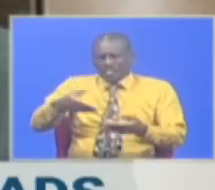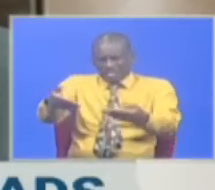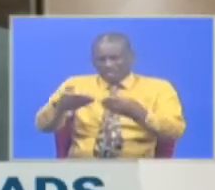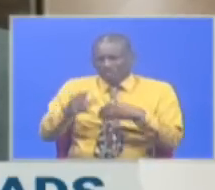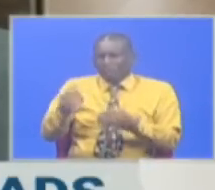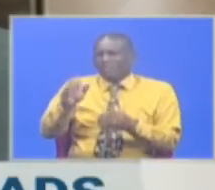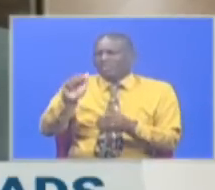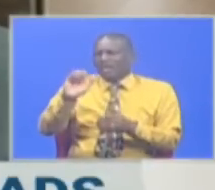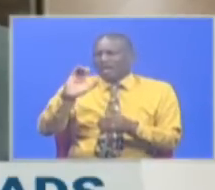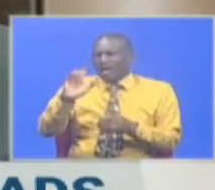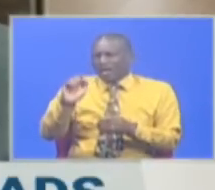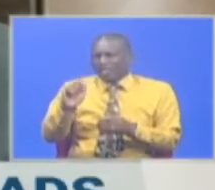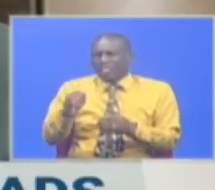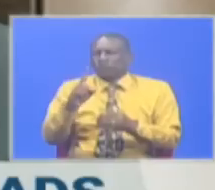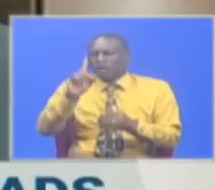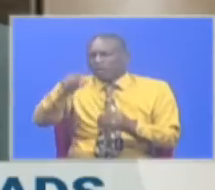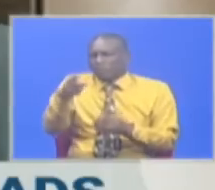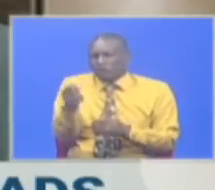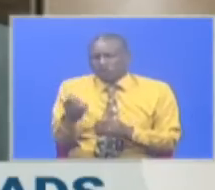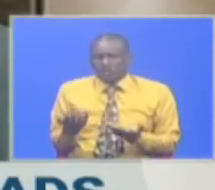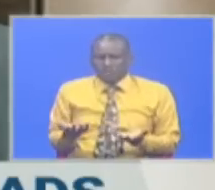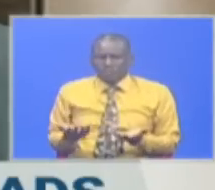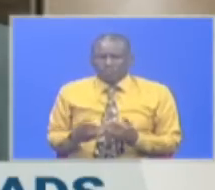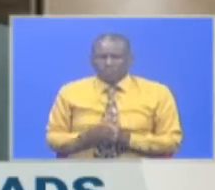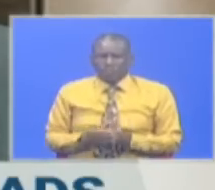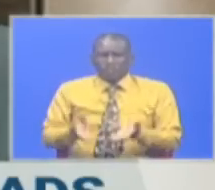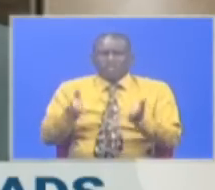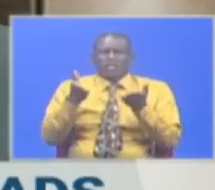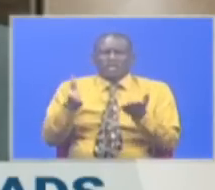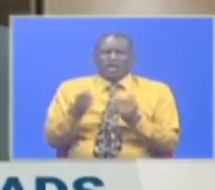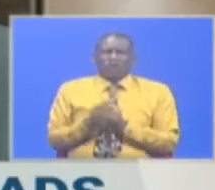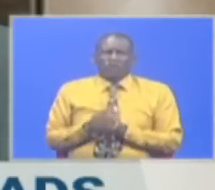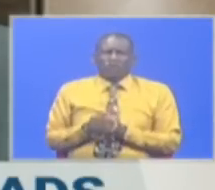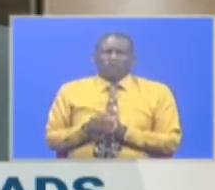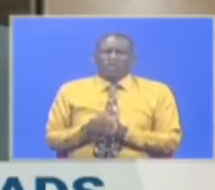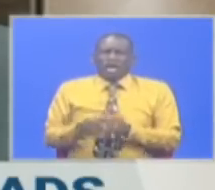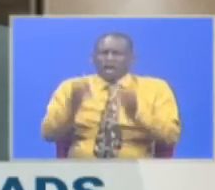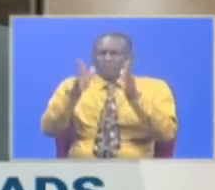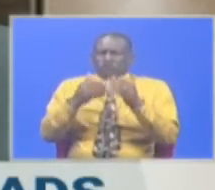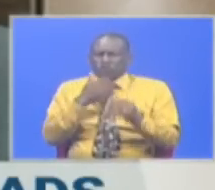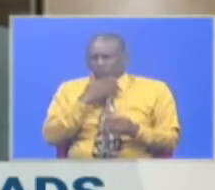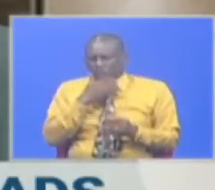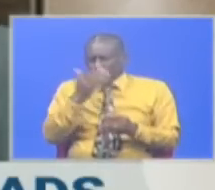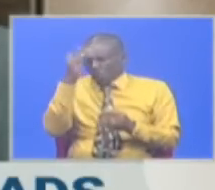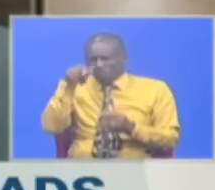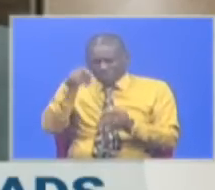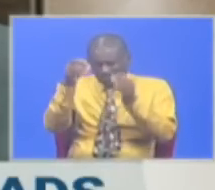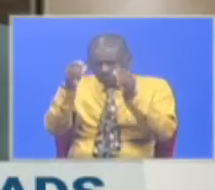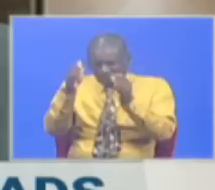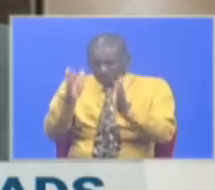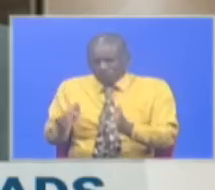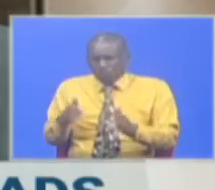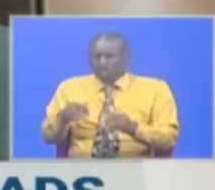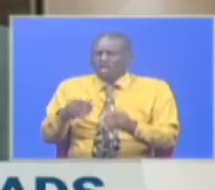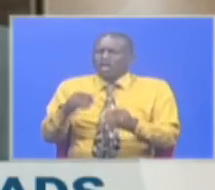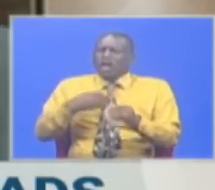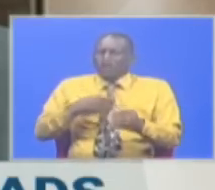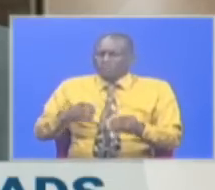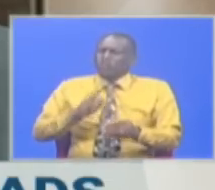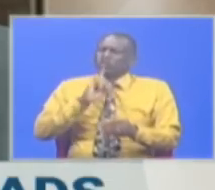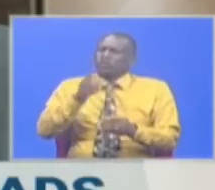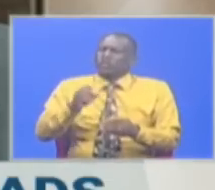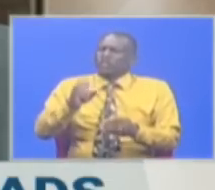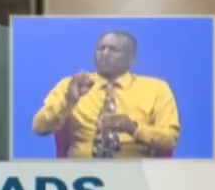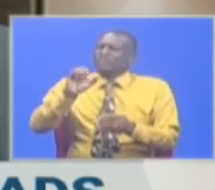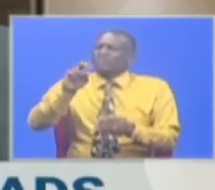is $1 million. Okay. So somebody will wonder why this person has been fined only $1 million, but that's what the law